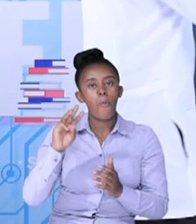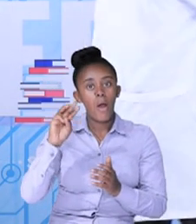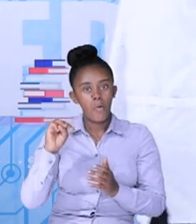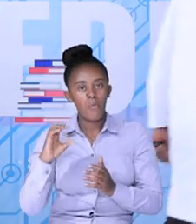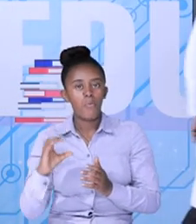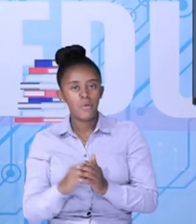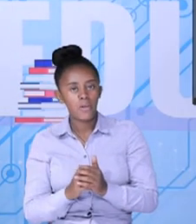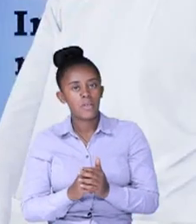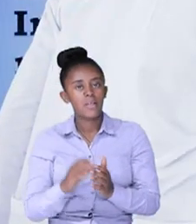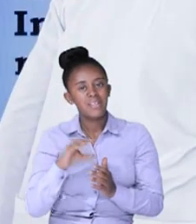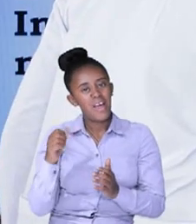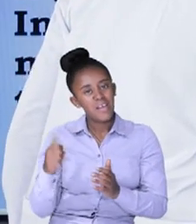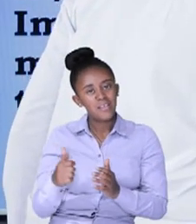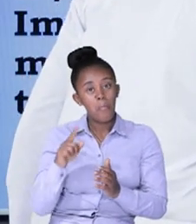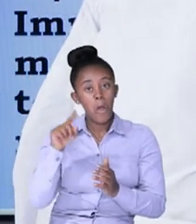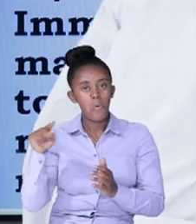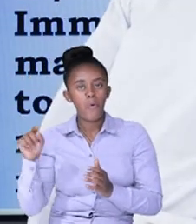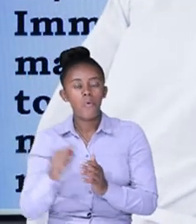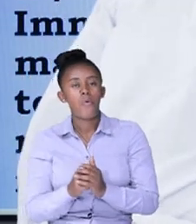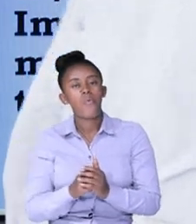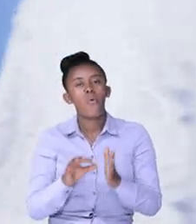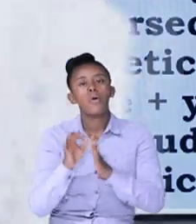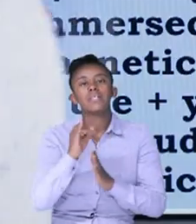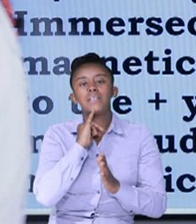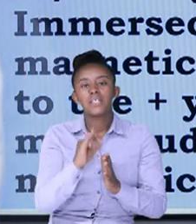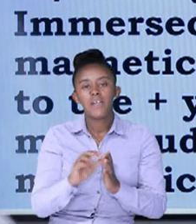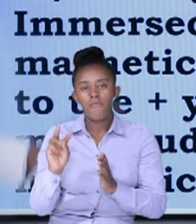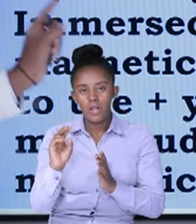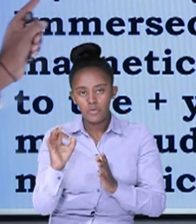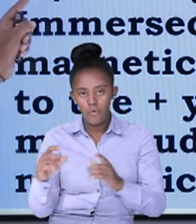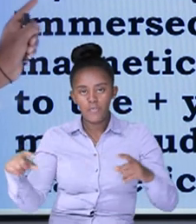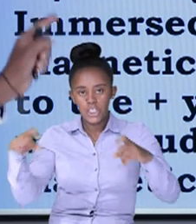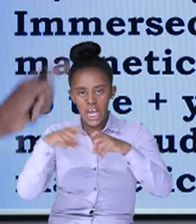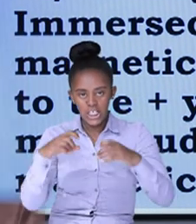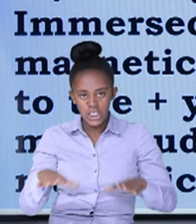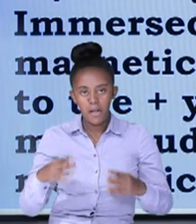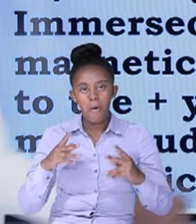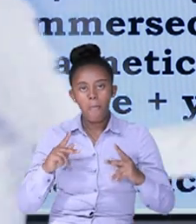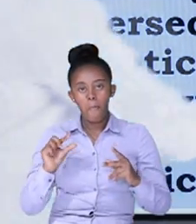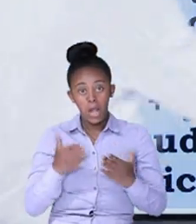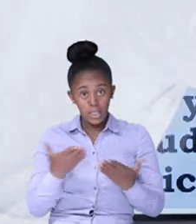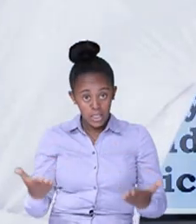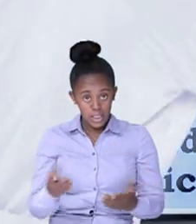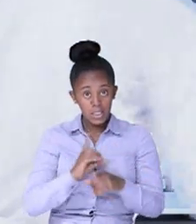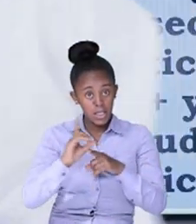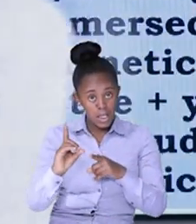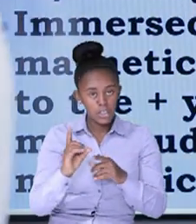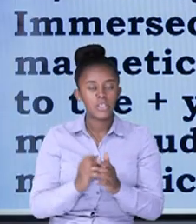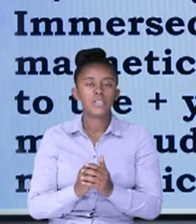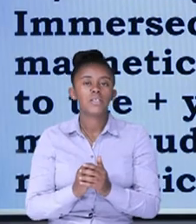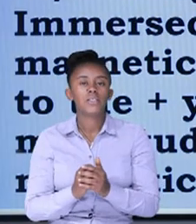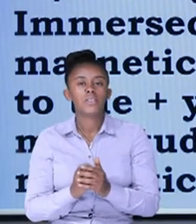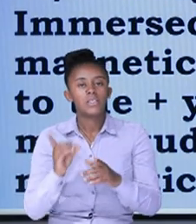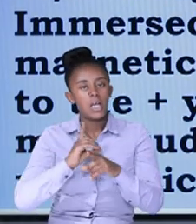And the other variable or quantity given is the velocity of the charged particle and its direction as well, in the